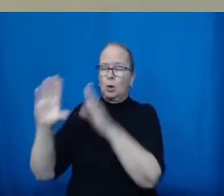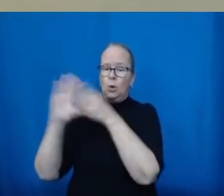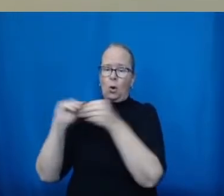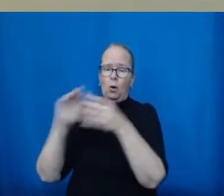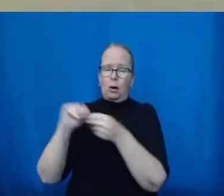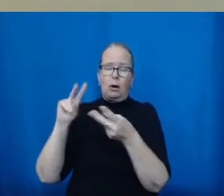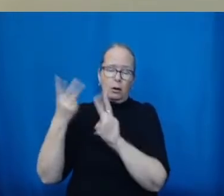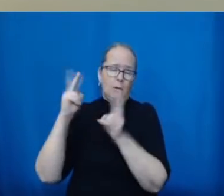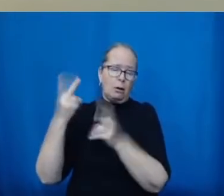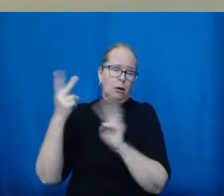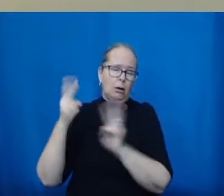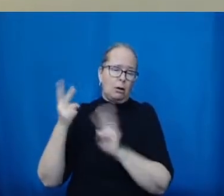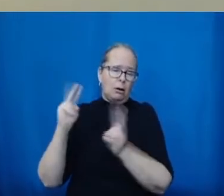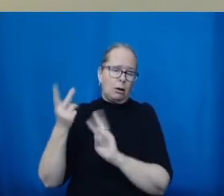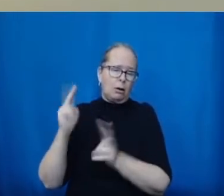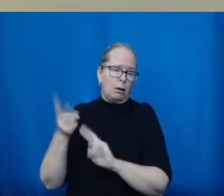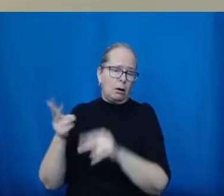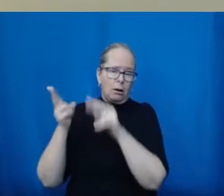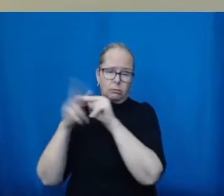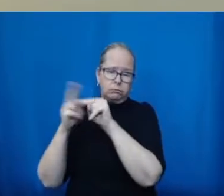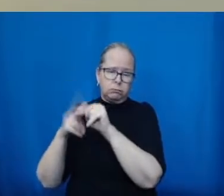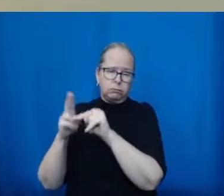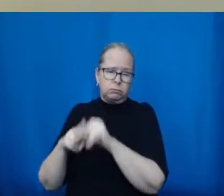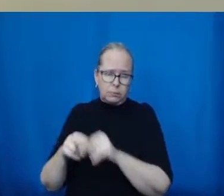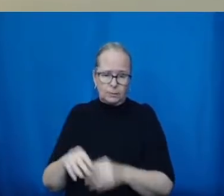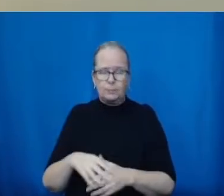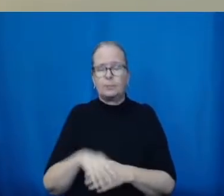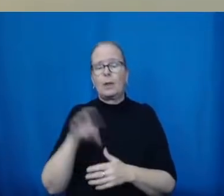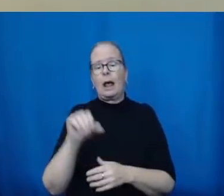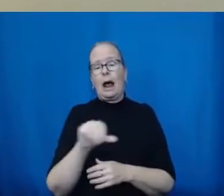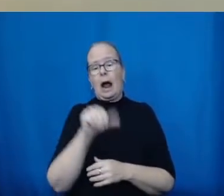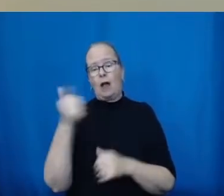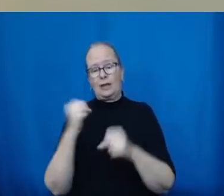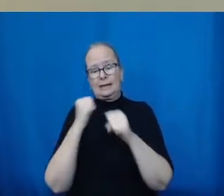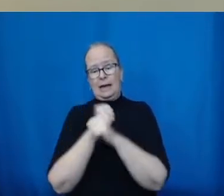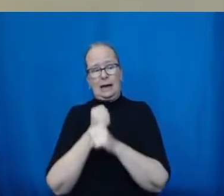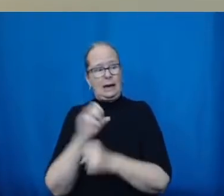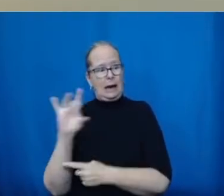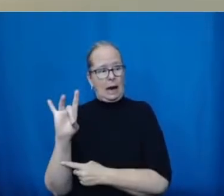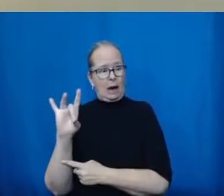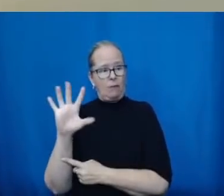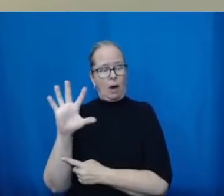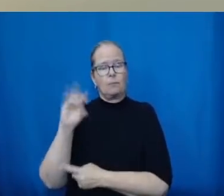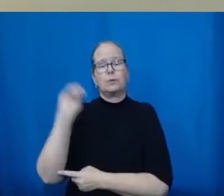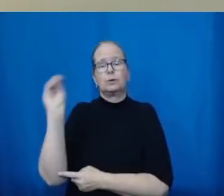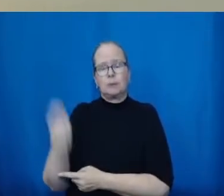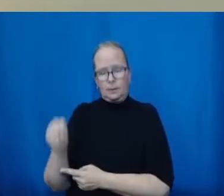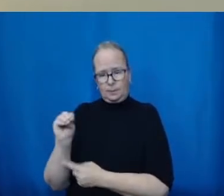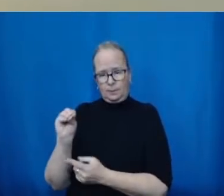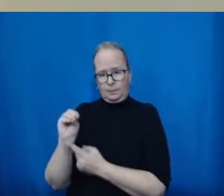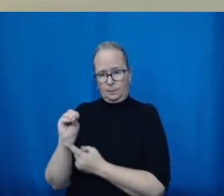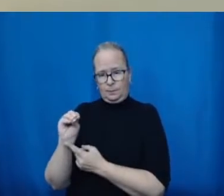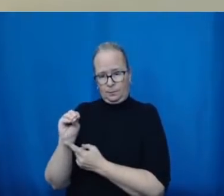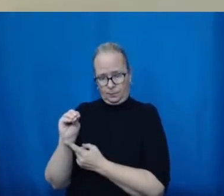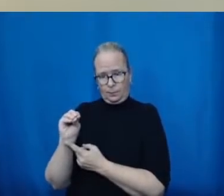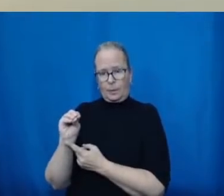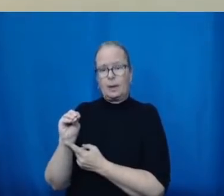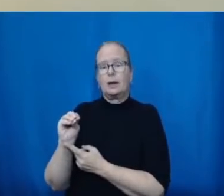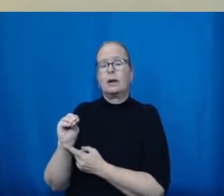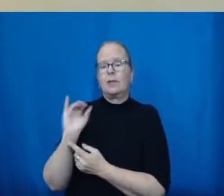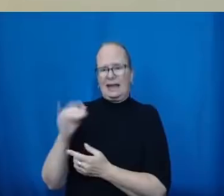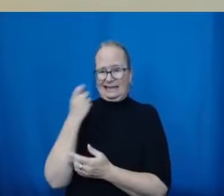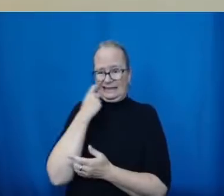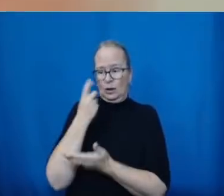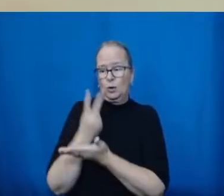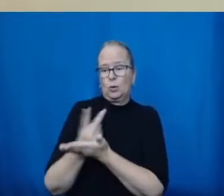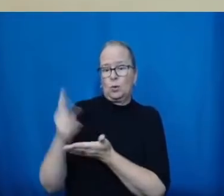85%. So this was actually research that came out very recently. I'm going to say like 2 weeks ago, from the University of Alberta. A researcher at the University of Alberta